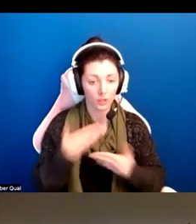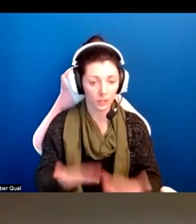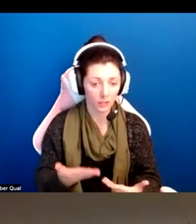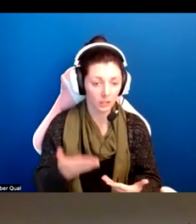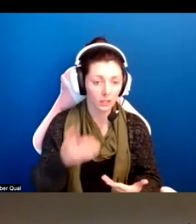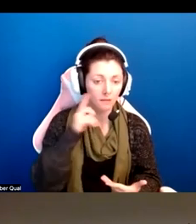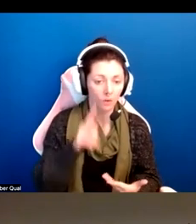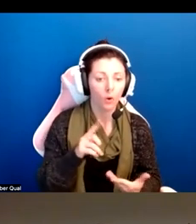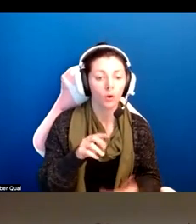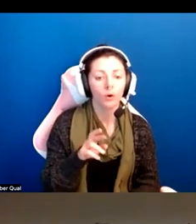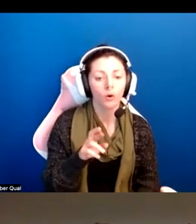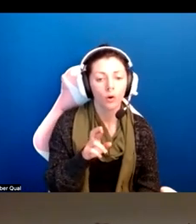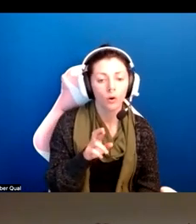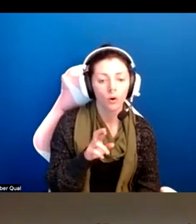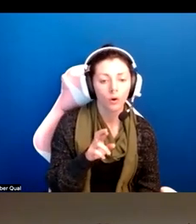Thank you. So